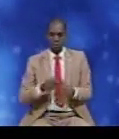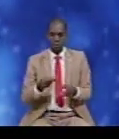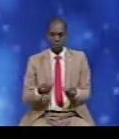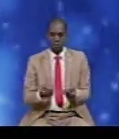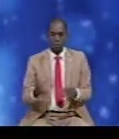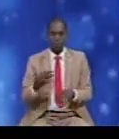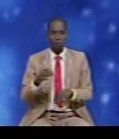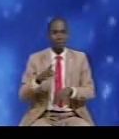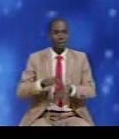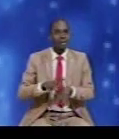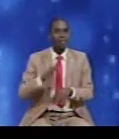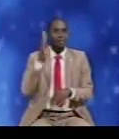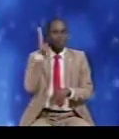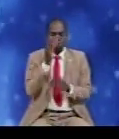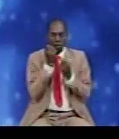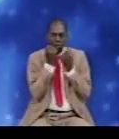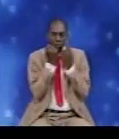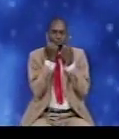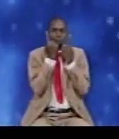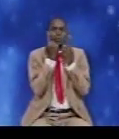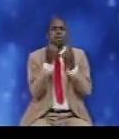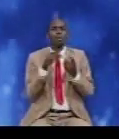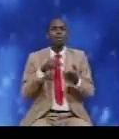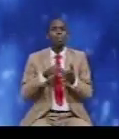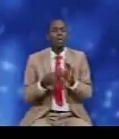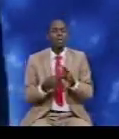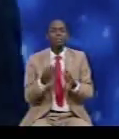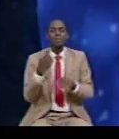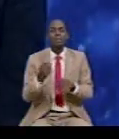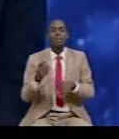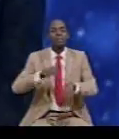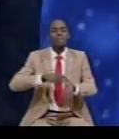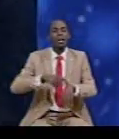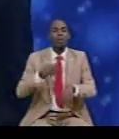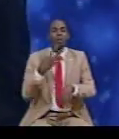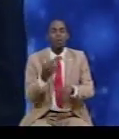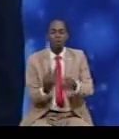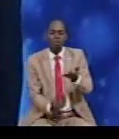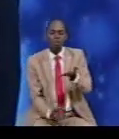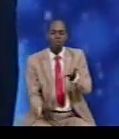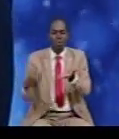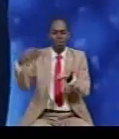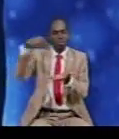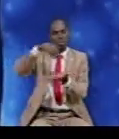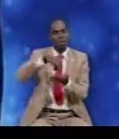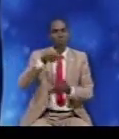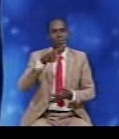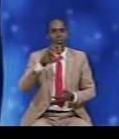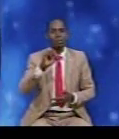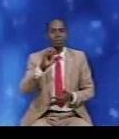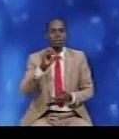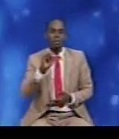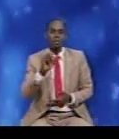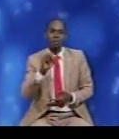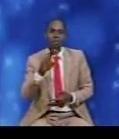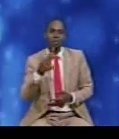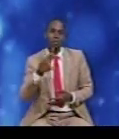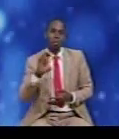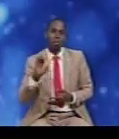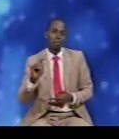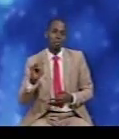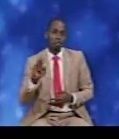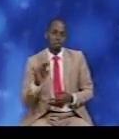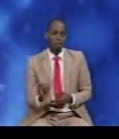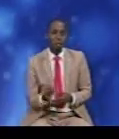awake. It's talking about the day of resurrection. It says, they'll hear the voice of the Son of Man, and they